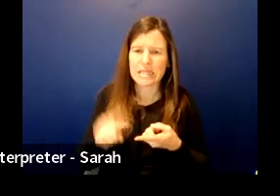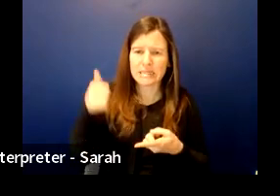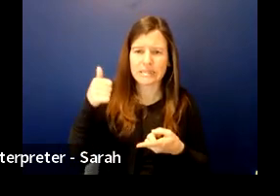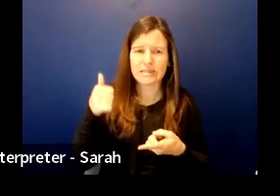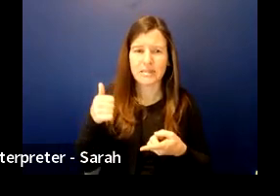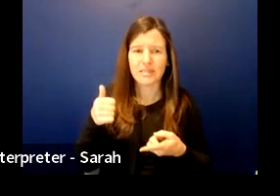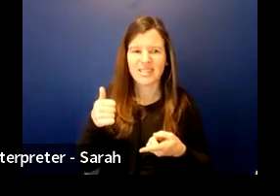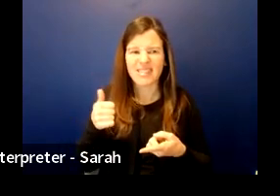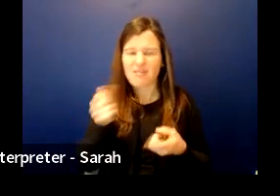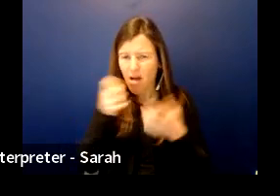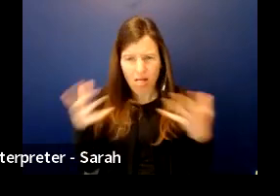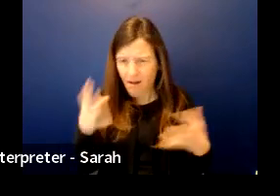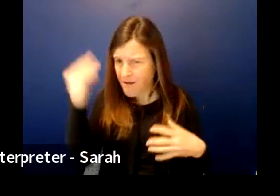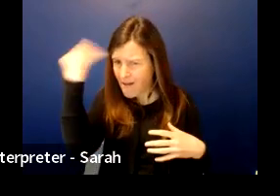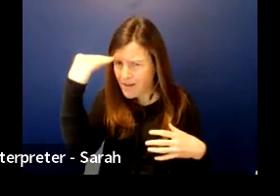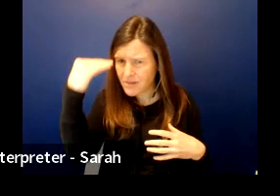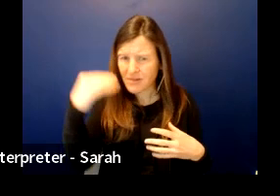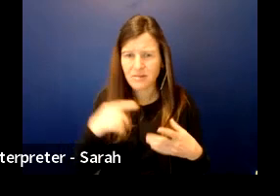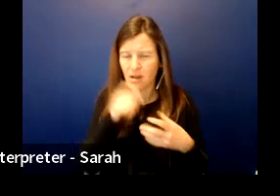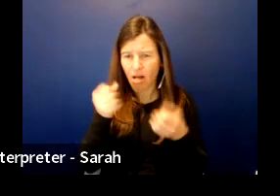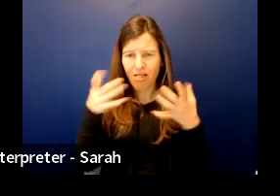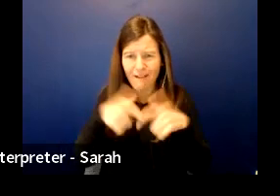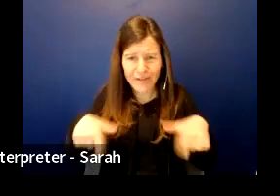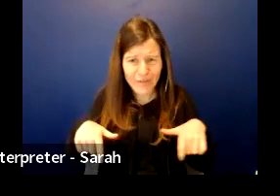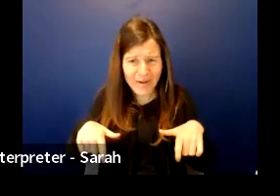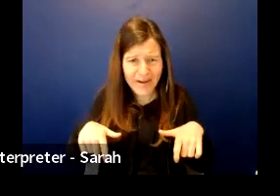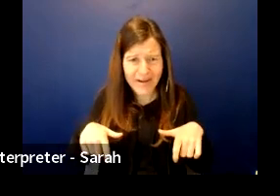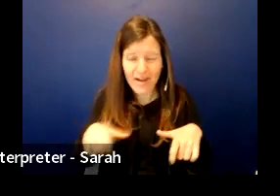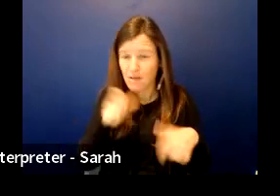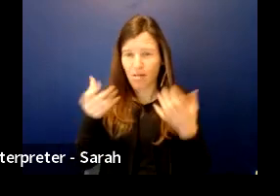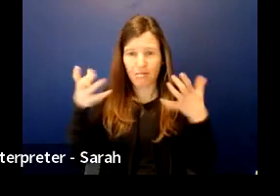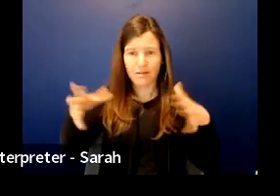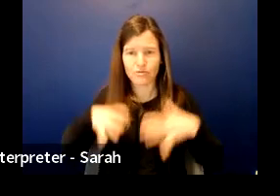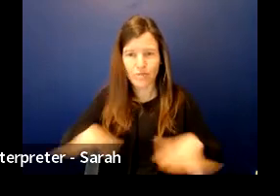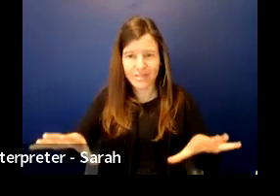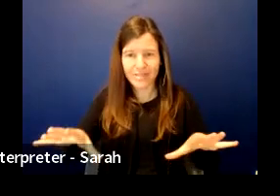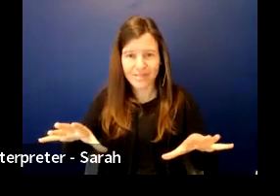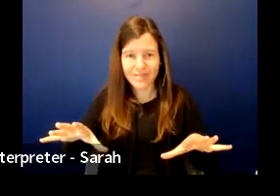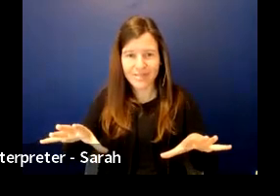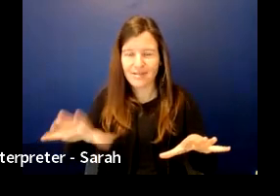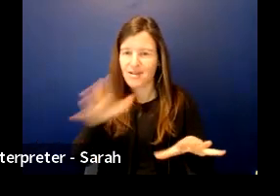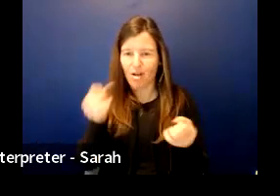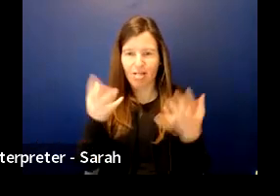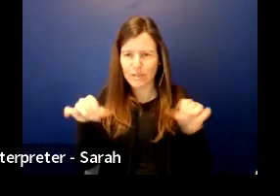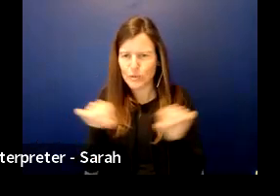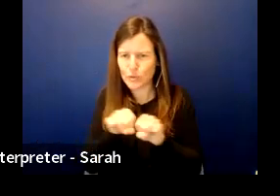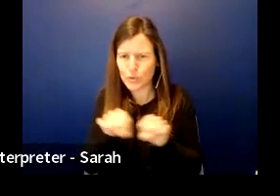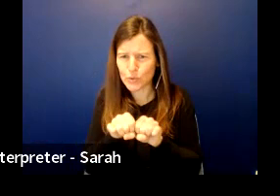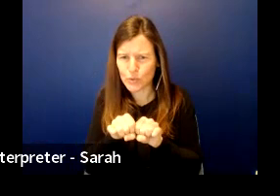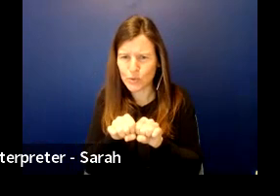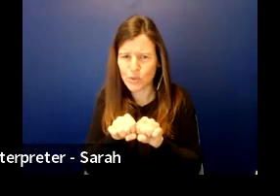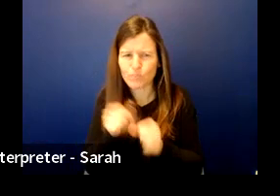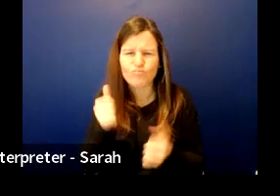Do we not have a lot of underwear? Do we not have a lot of dresses? Do we not have a lot of shoes?